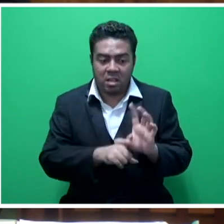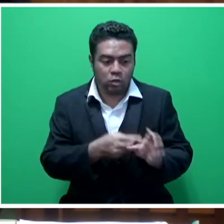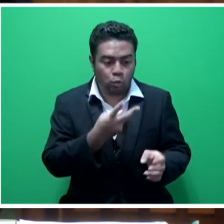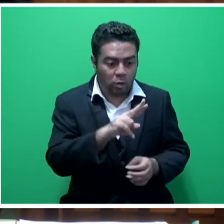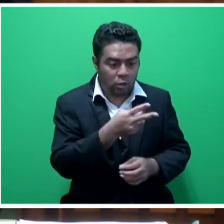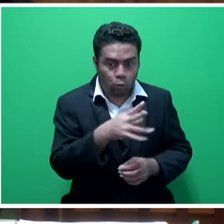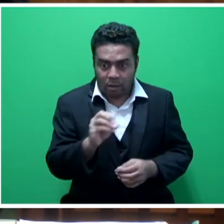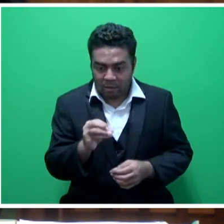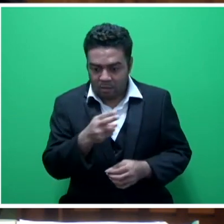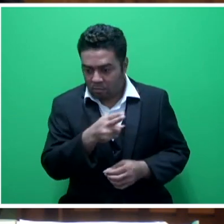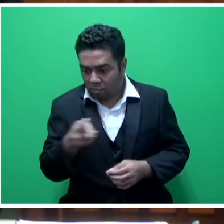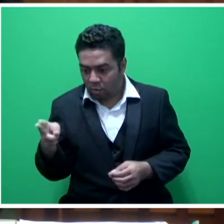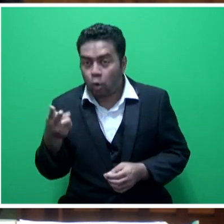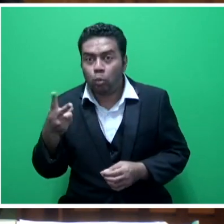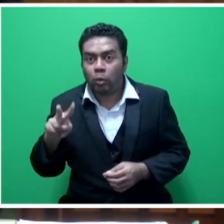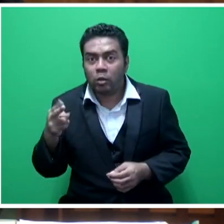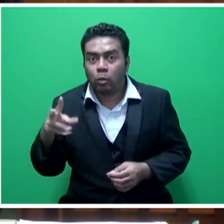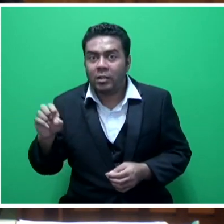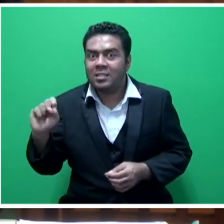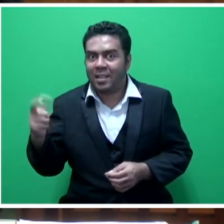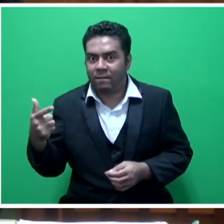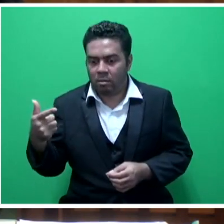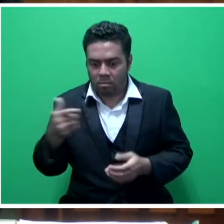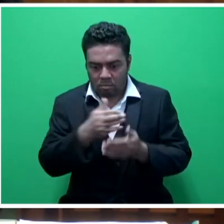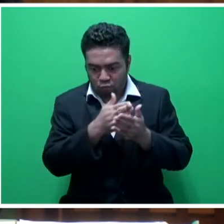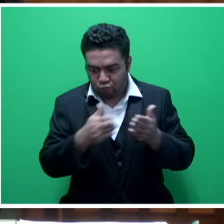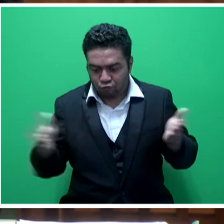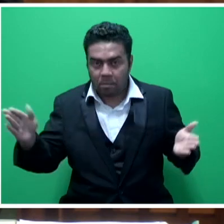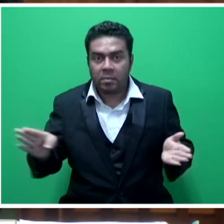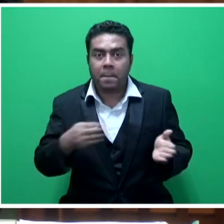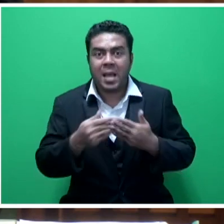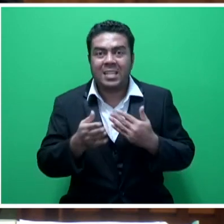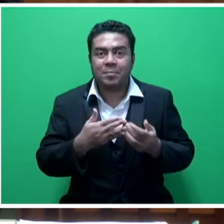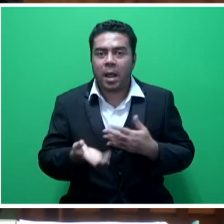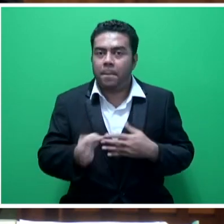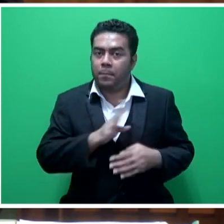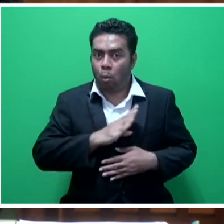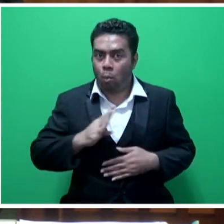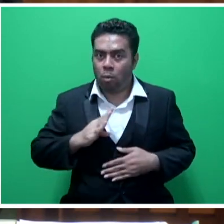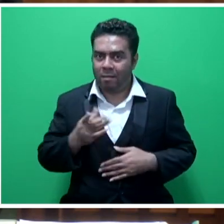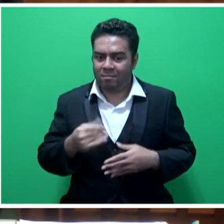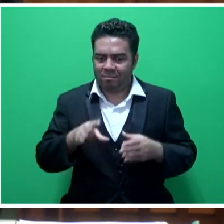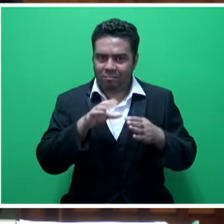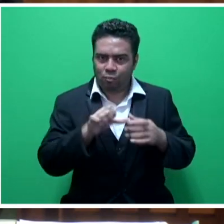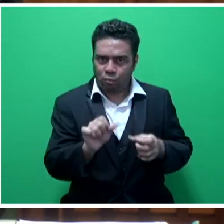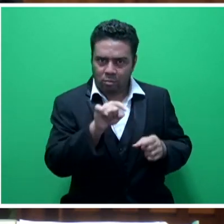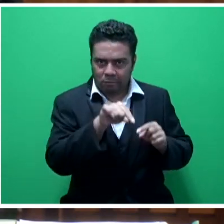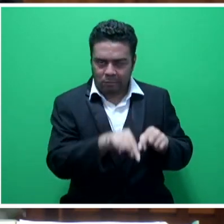until 2027. The management and board have used a worst case